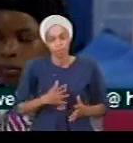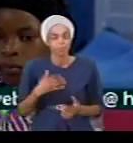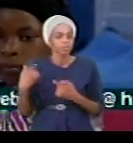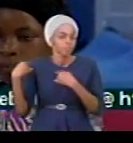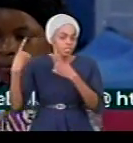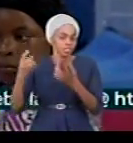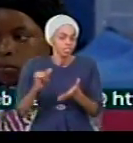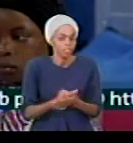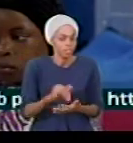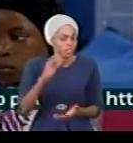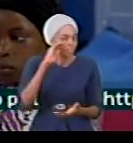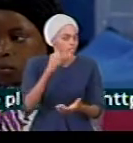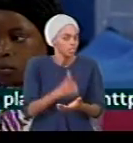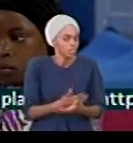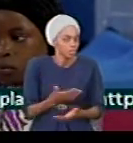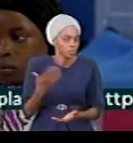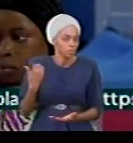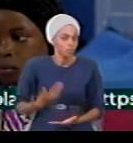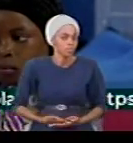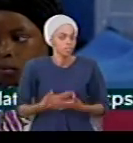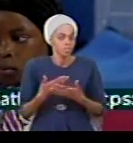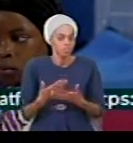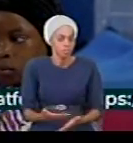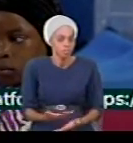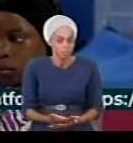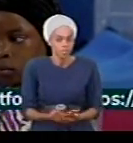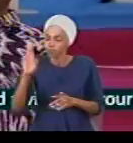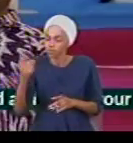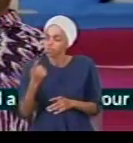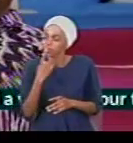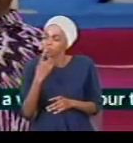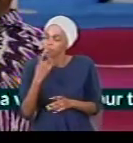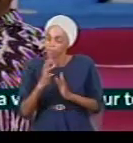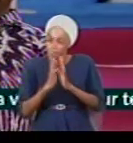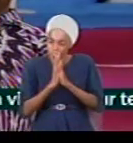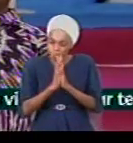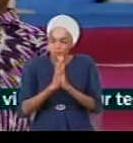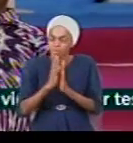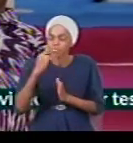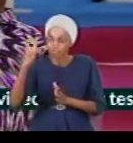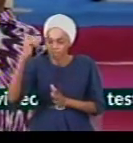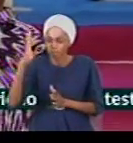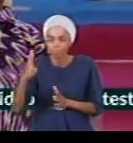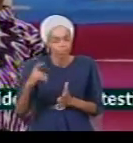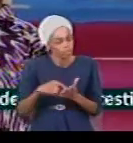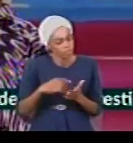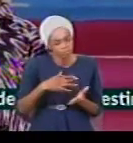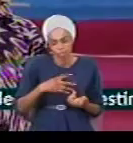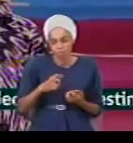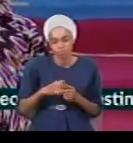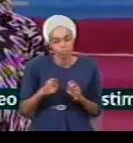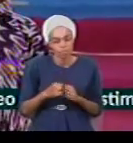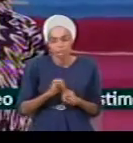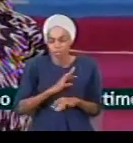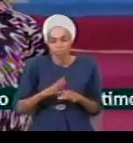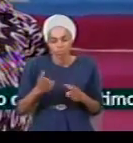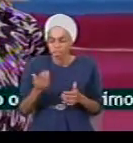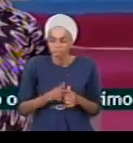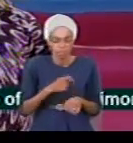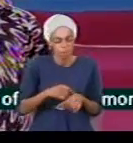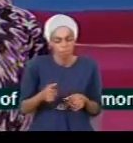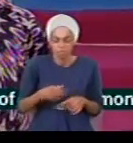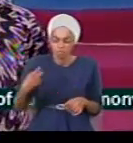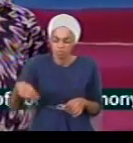she used to we were at home if she slept in the afternoon she will win but by the grace of God when I told October uh